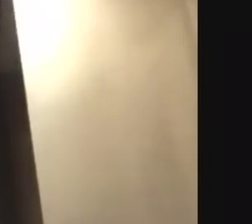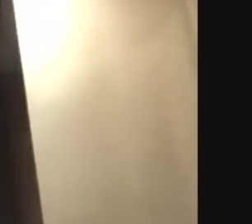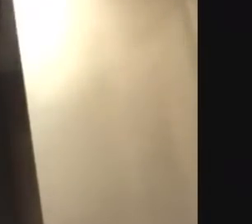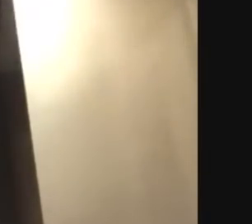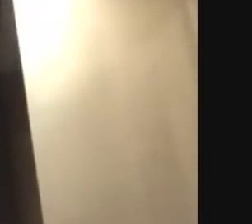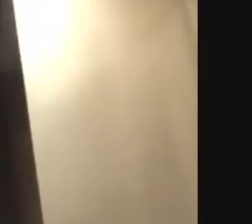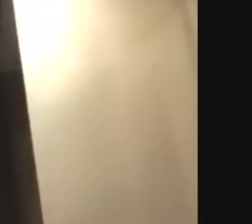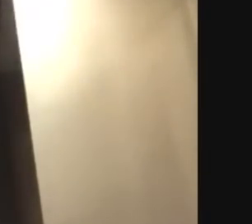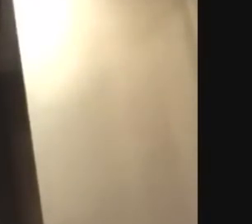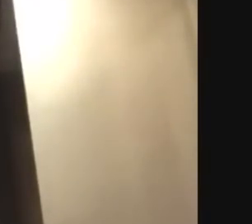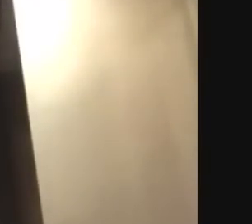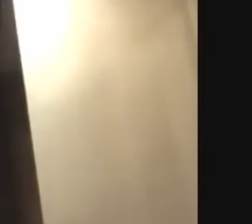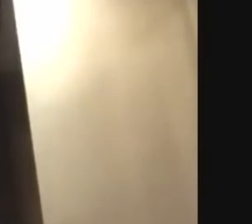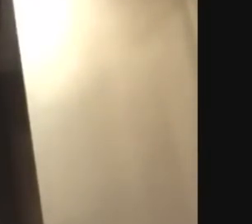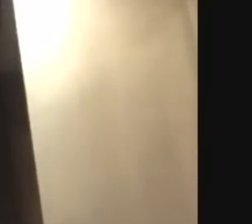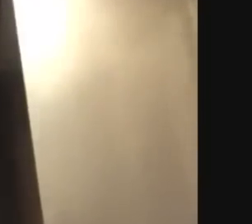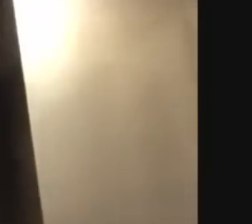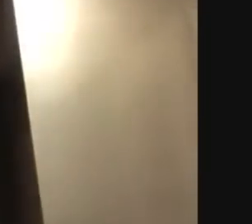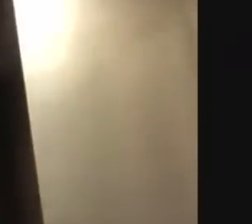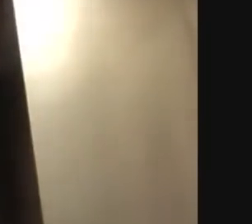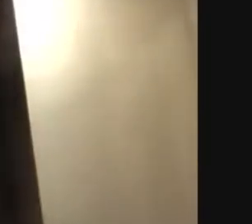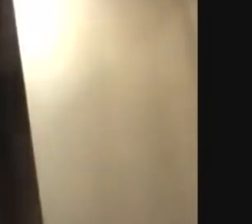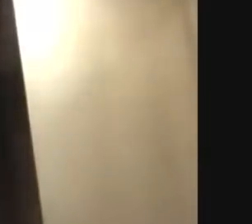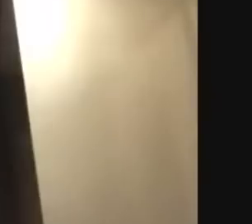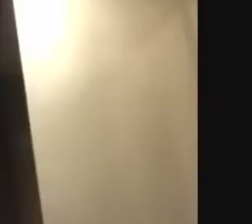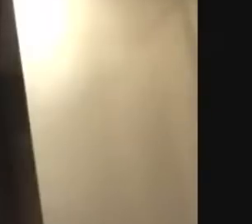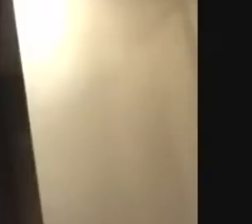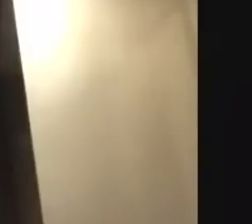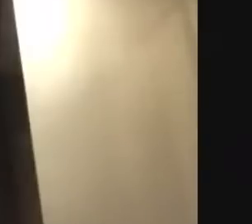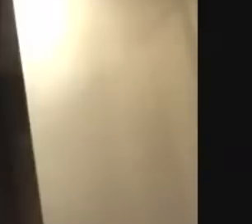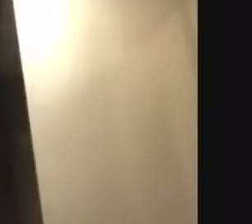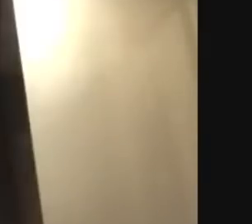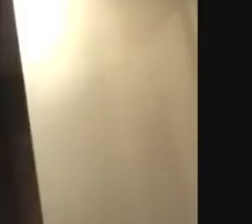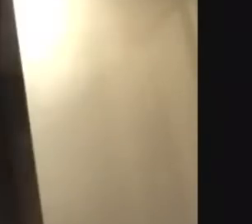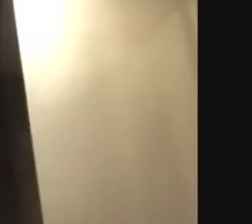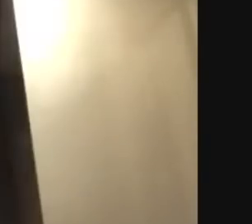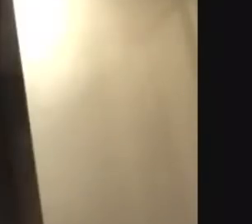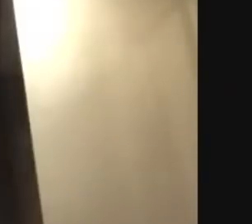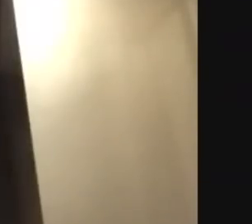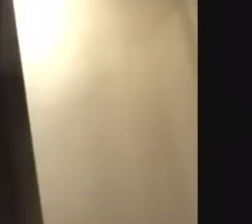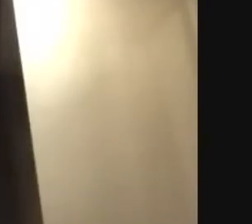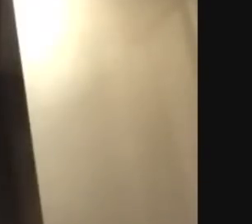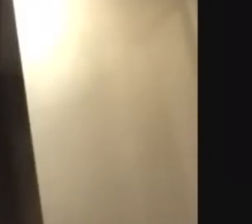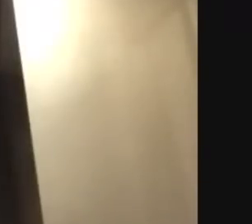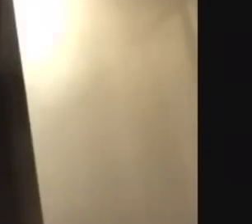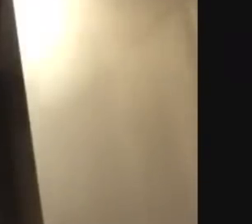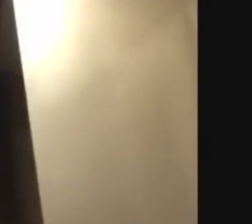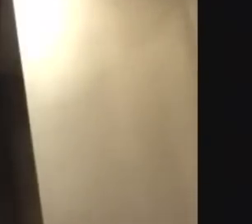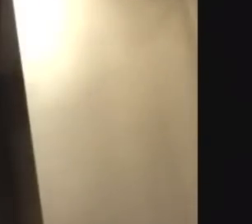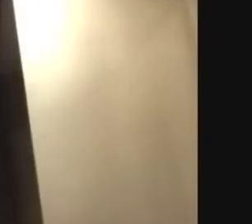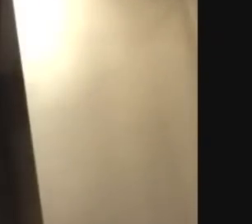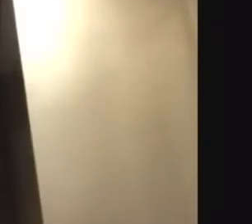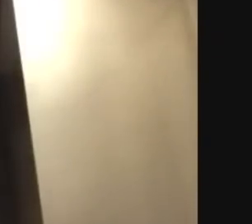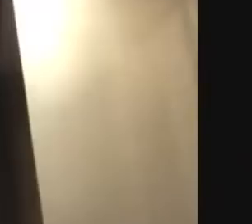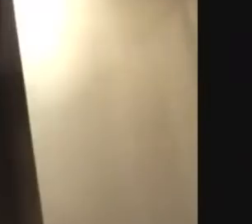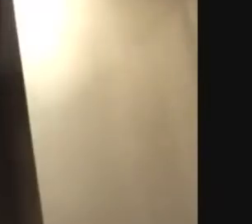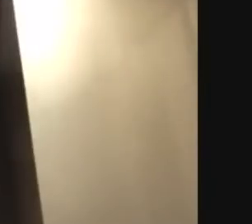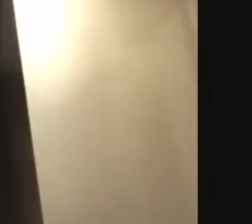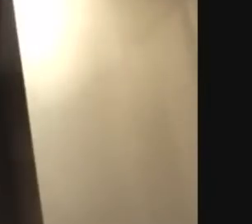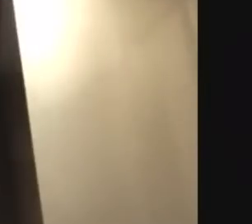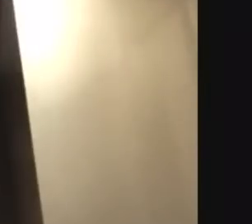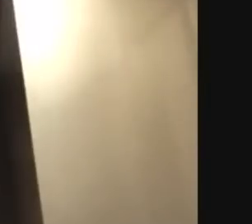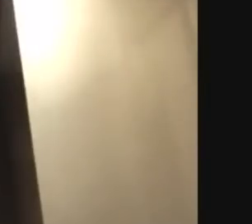we can and should be doing. And my hope and prayer is simply this, that we all, as